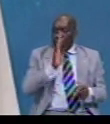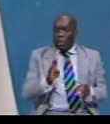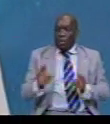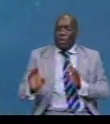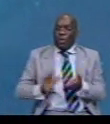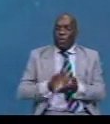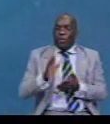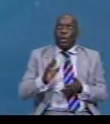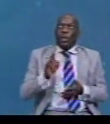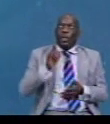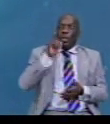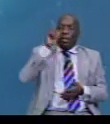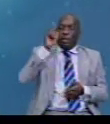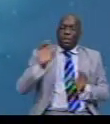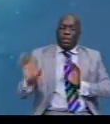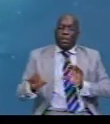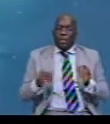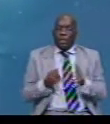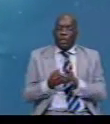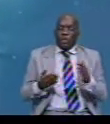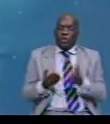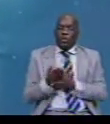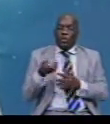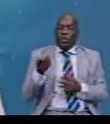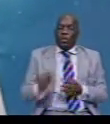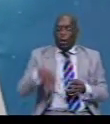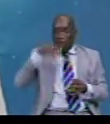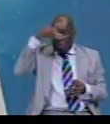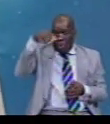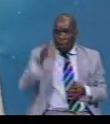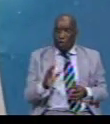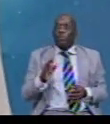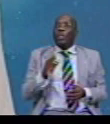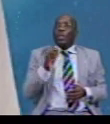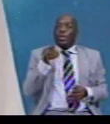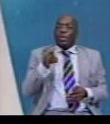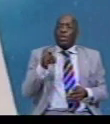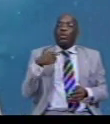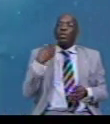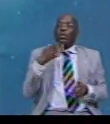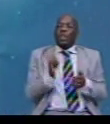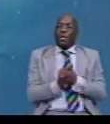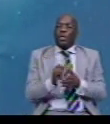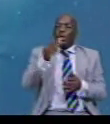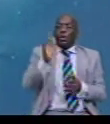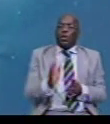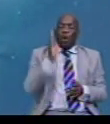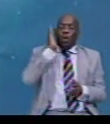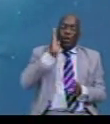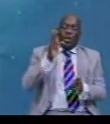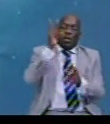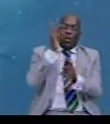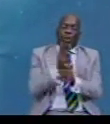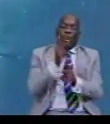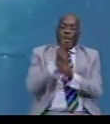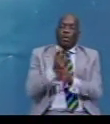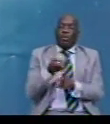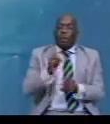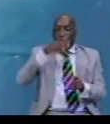say, God, by your power, keep the man of God to continue in his ministry in Jesus'